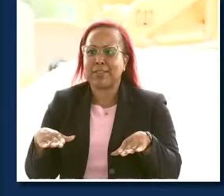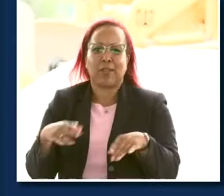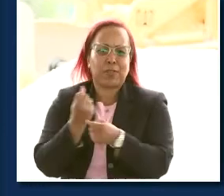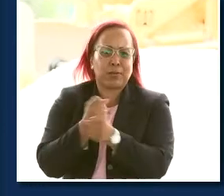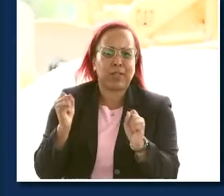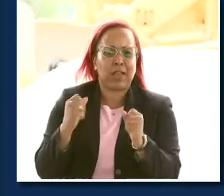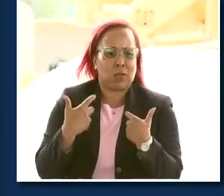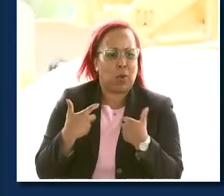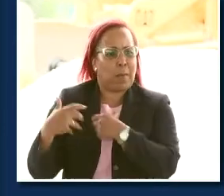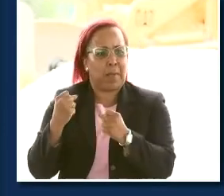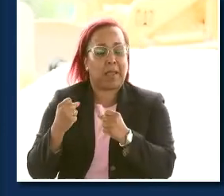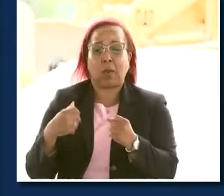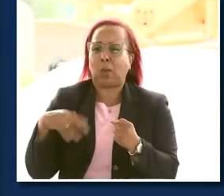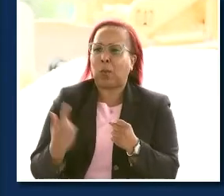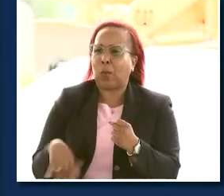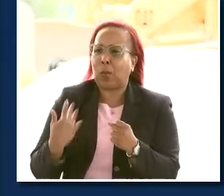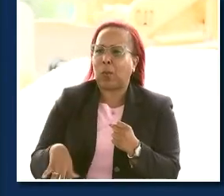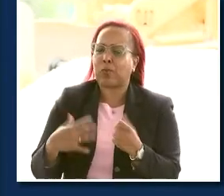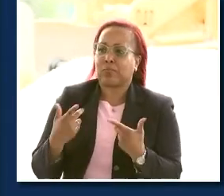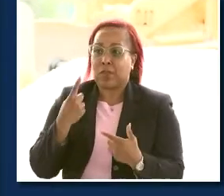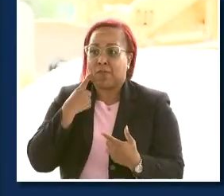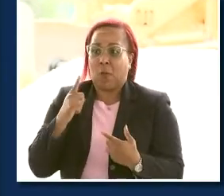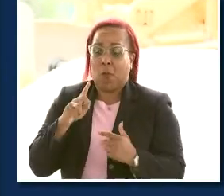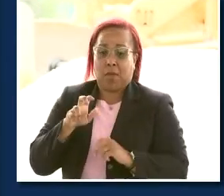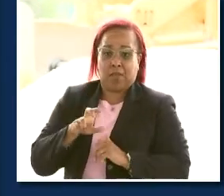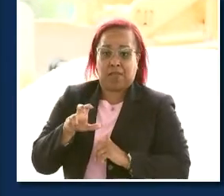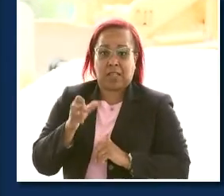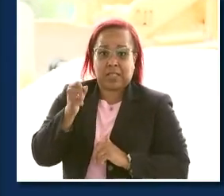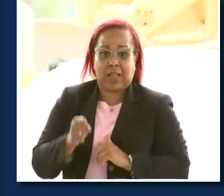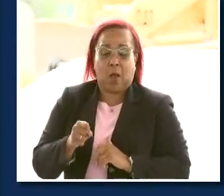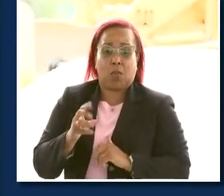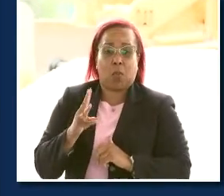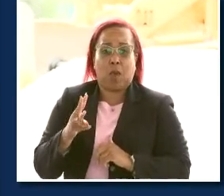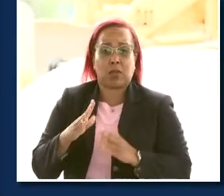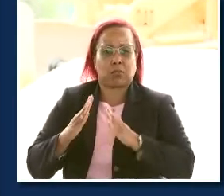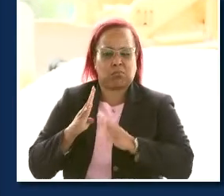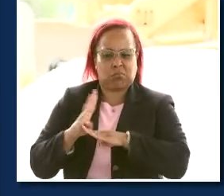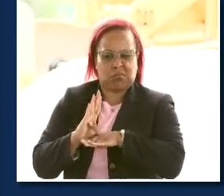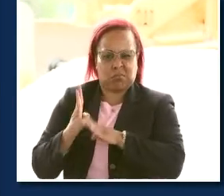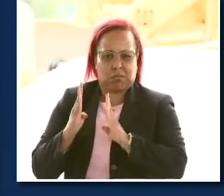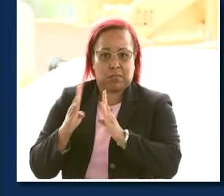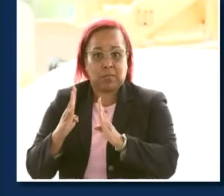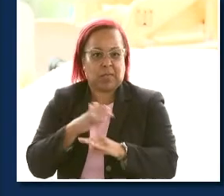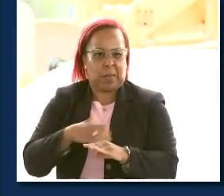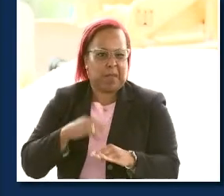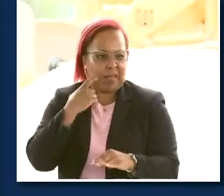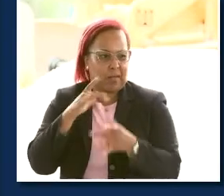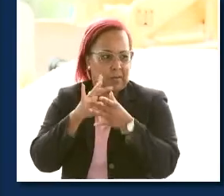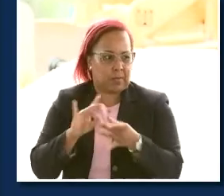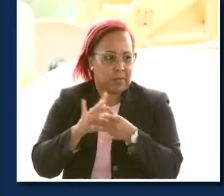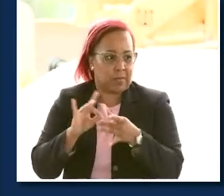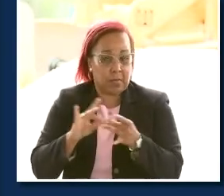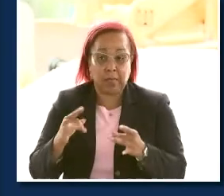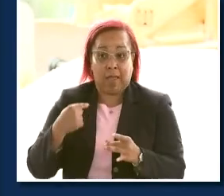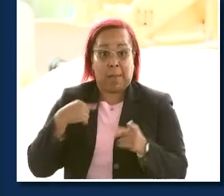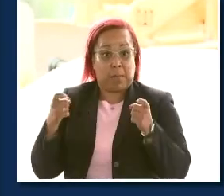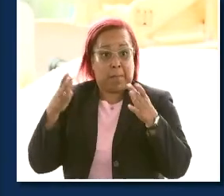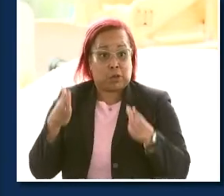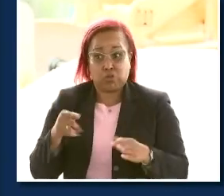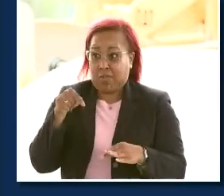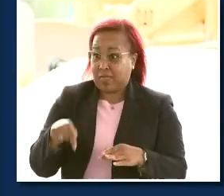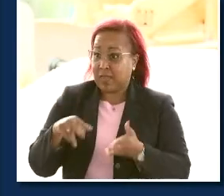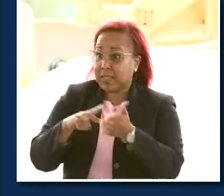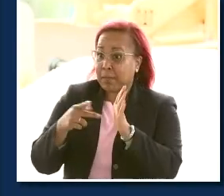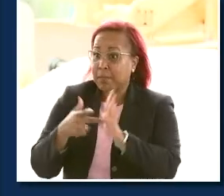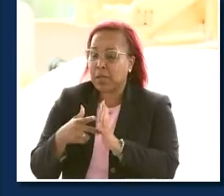and their well-being. It means so much for the Invest Southwest corridor, which is the mayor spoke of. I'm the corridor manager of that. This